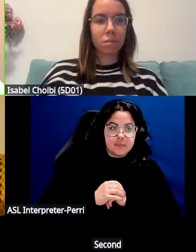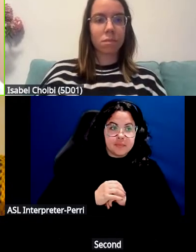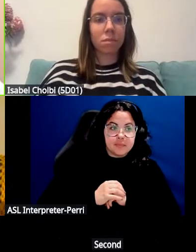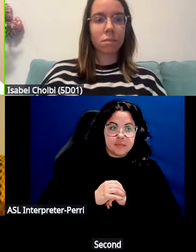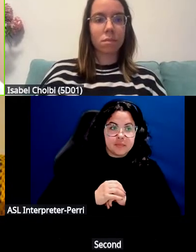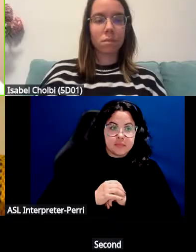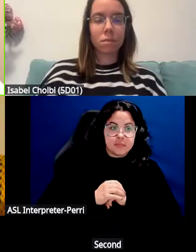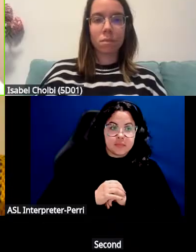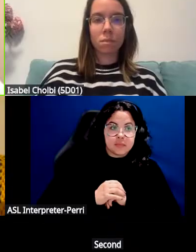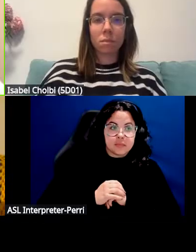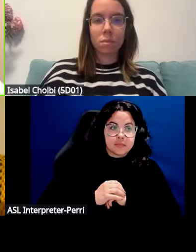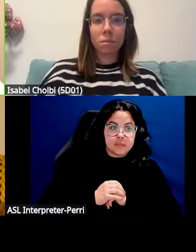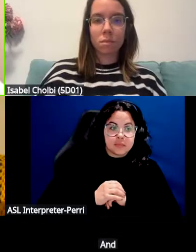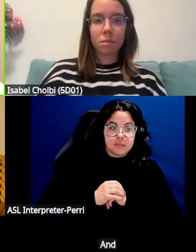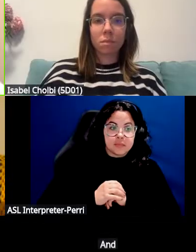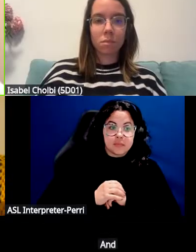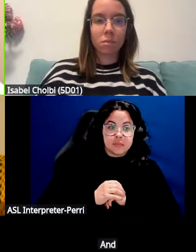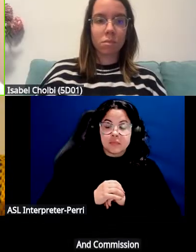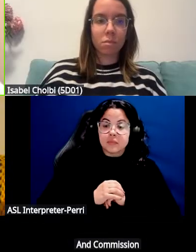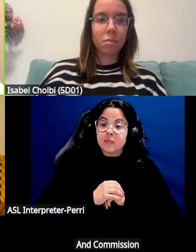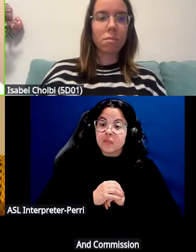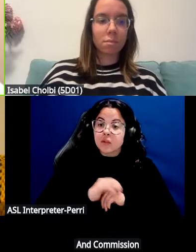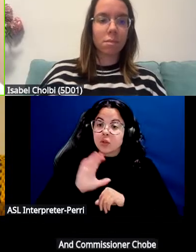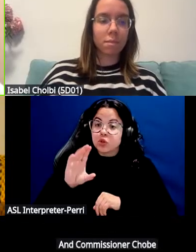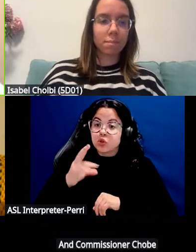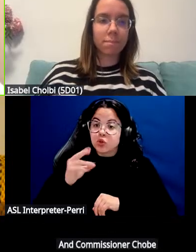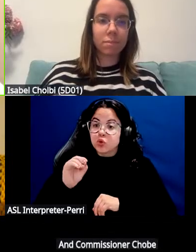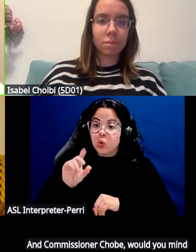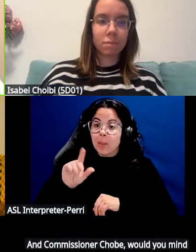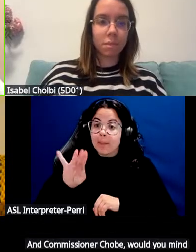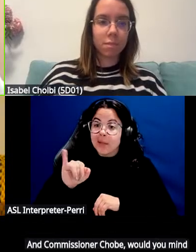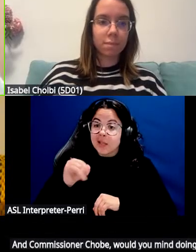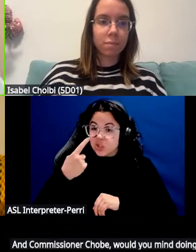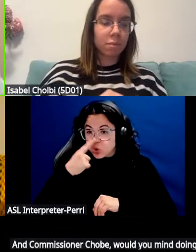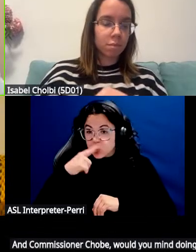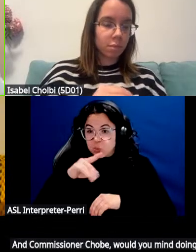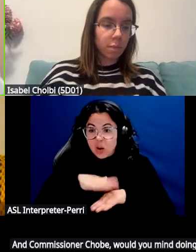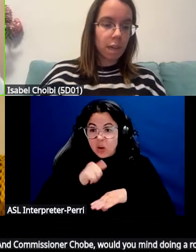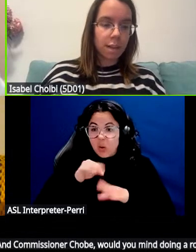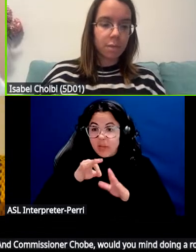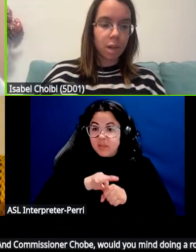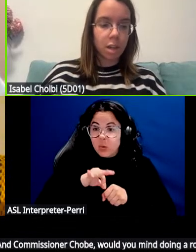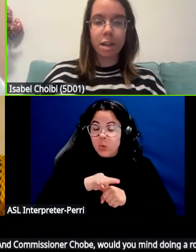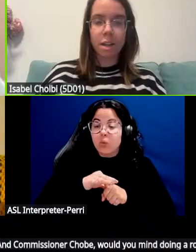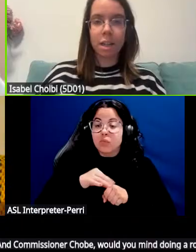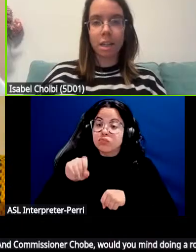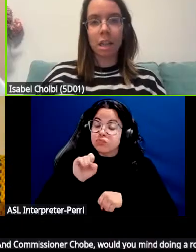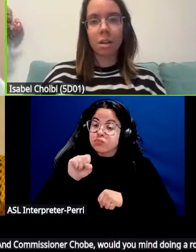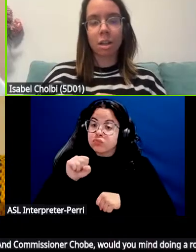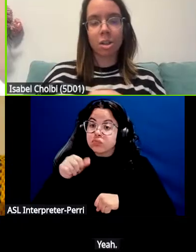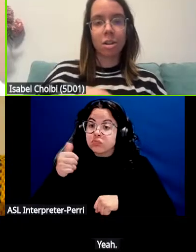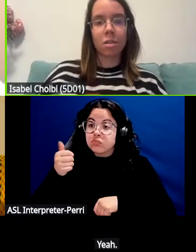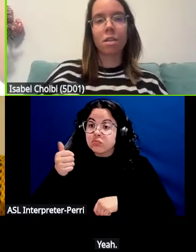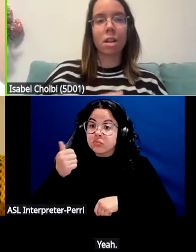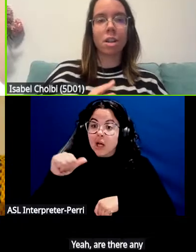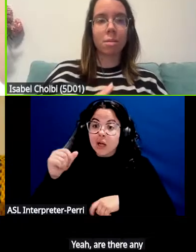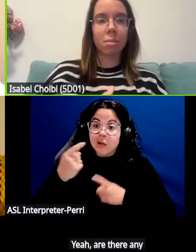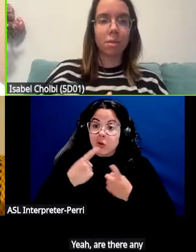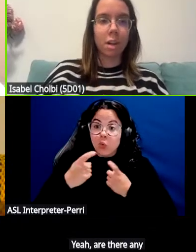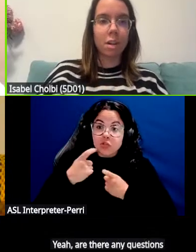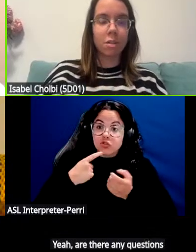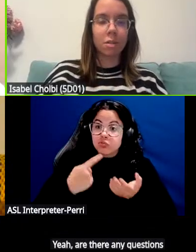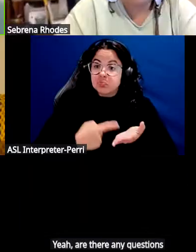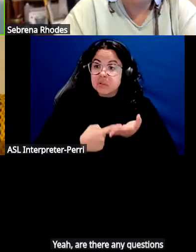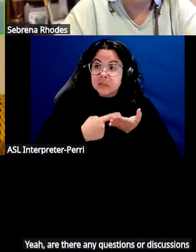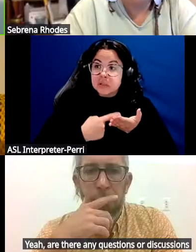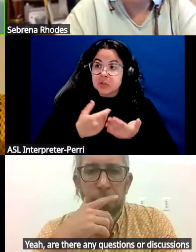And Commissioner Chobe, would you mind doing a roll call? Yeah, are there any questions or discussion